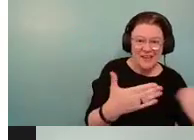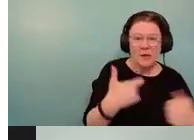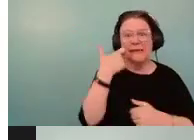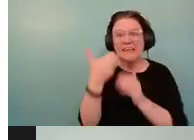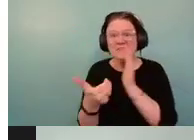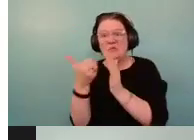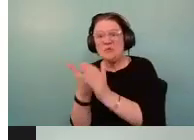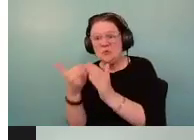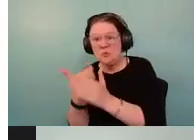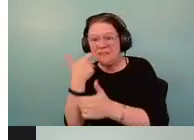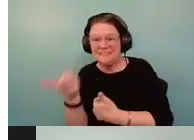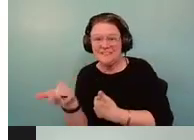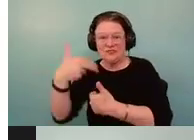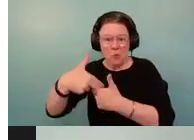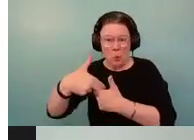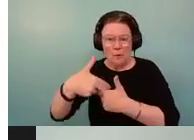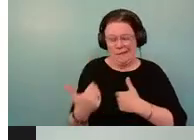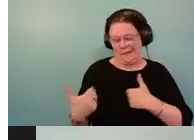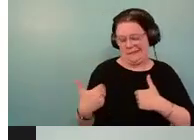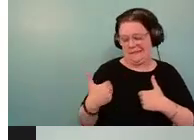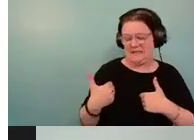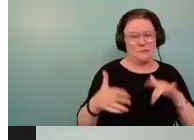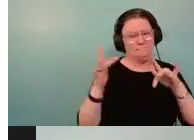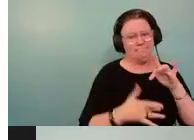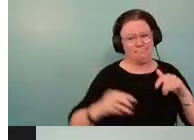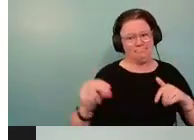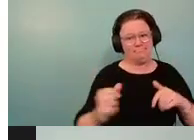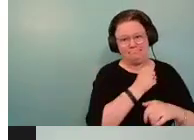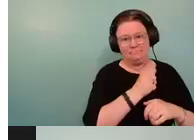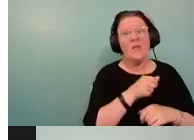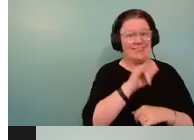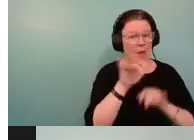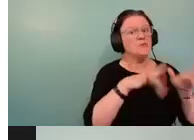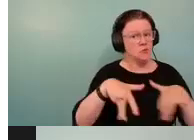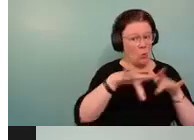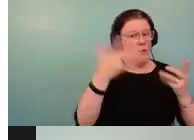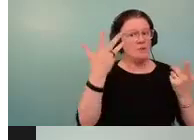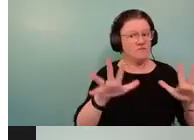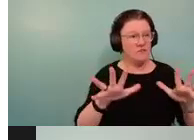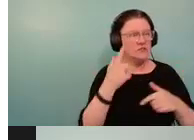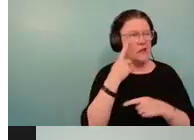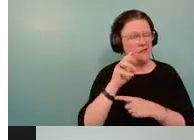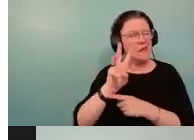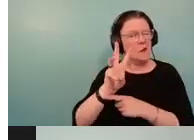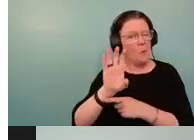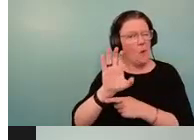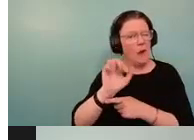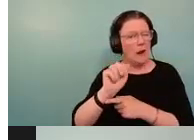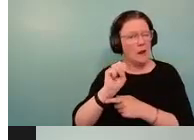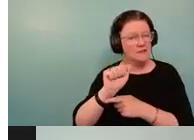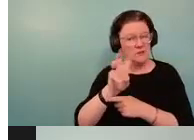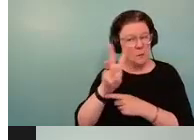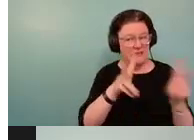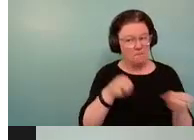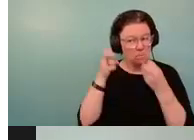newly joining and didn't attend the first one is recorded and I believe on WCASA's website, correct,